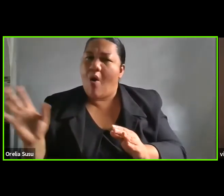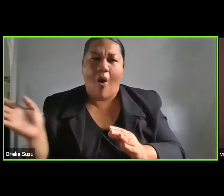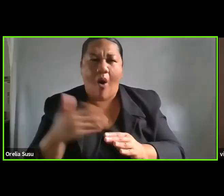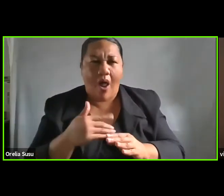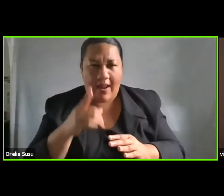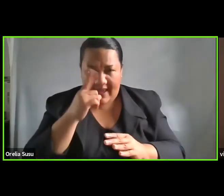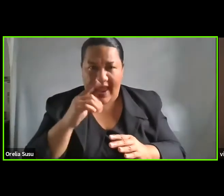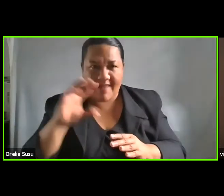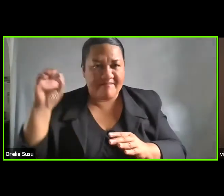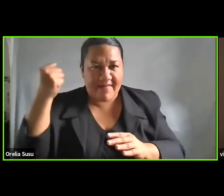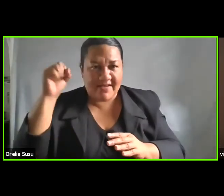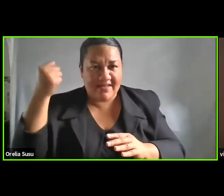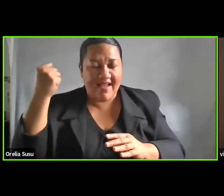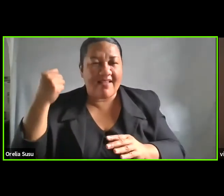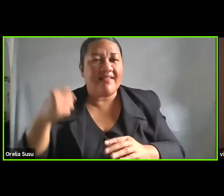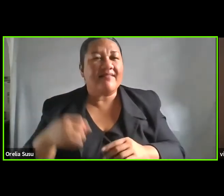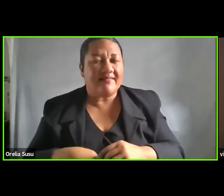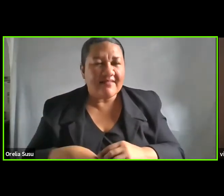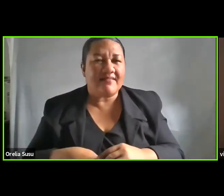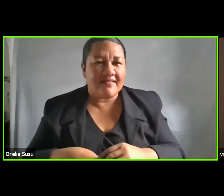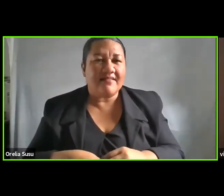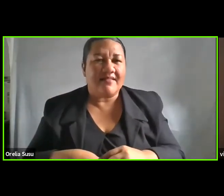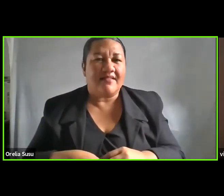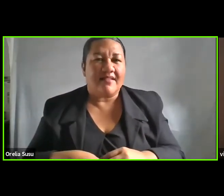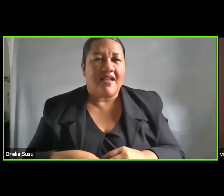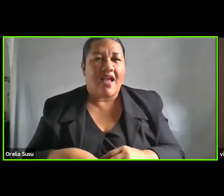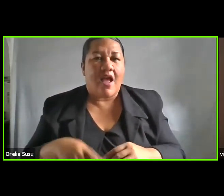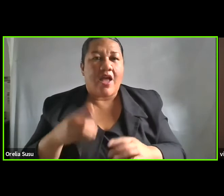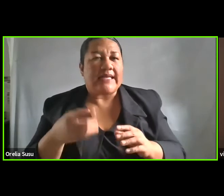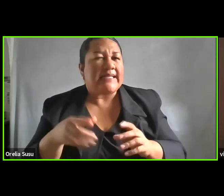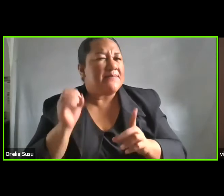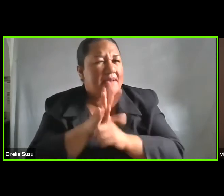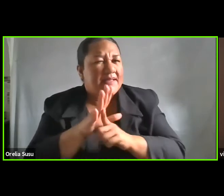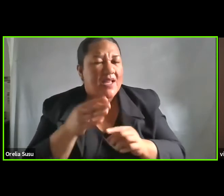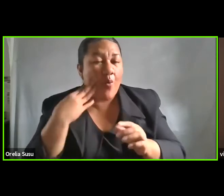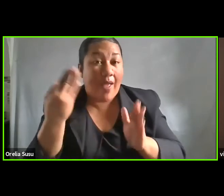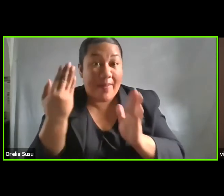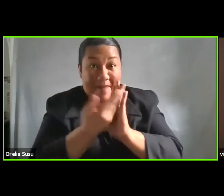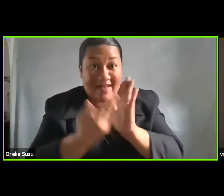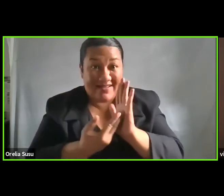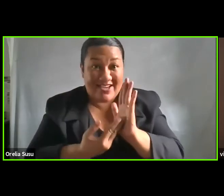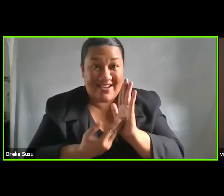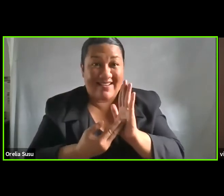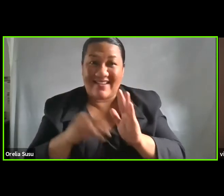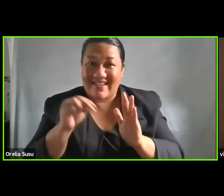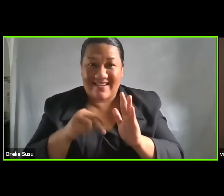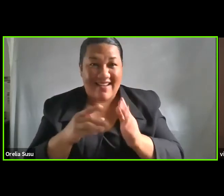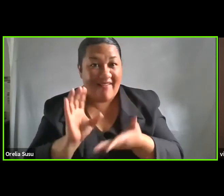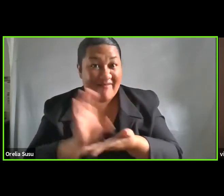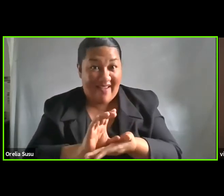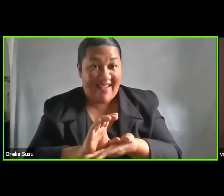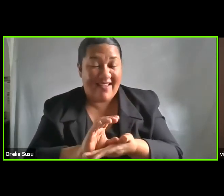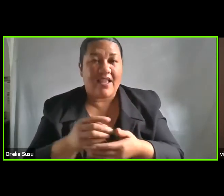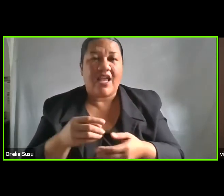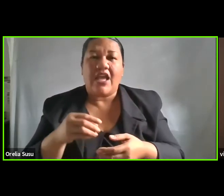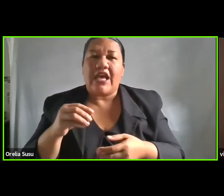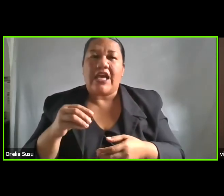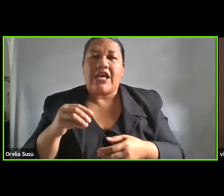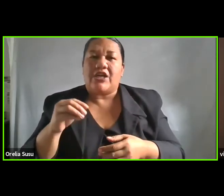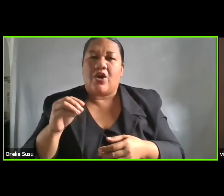Body autonomy is about the right to make decisions about your own body, without oppression and without interference,